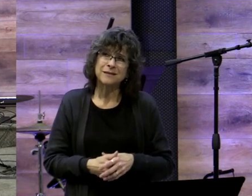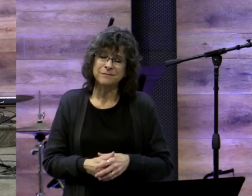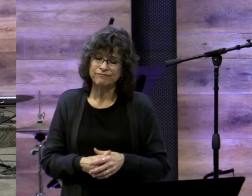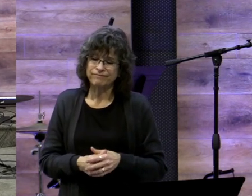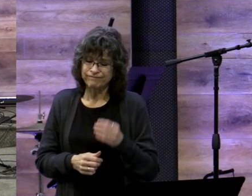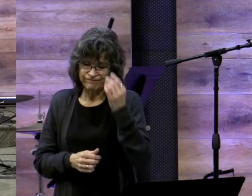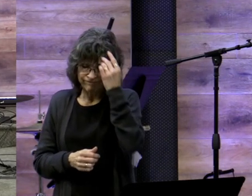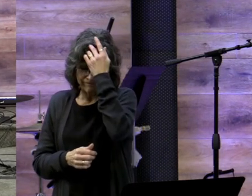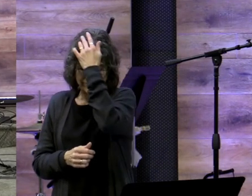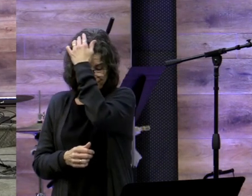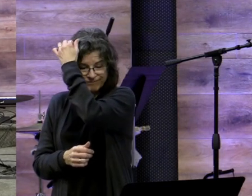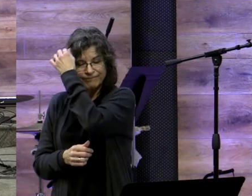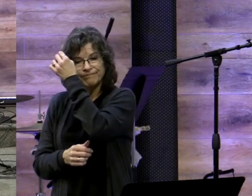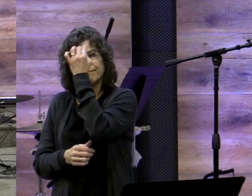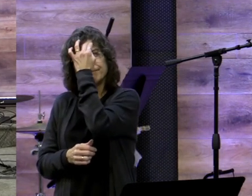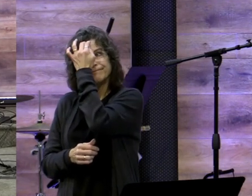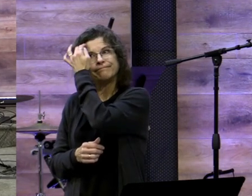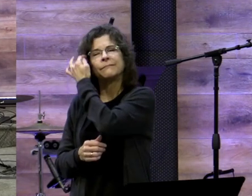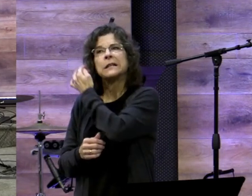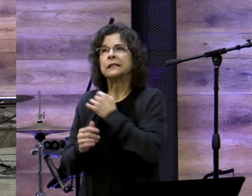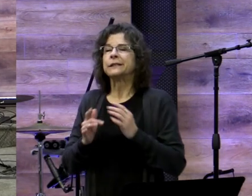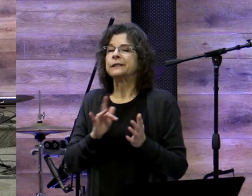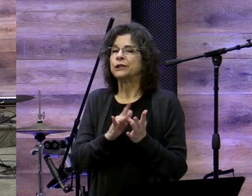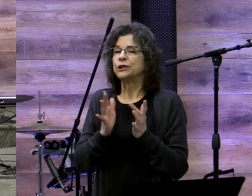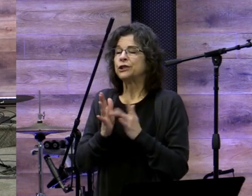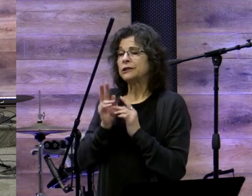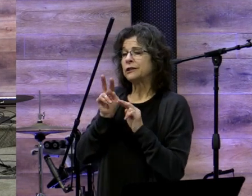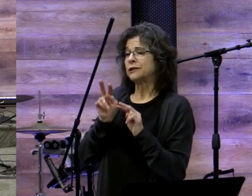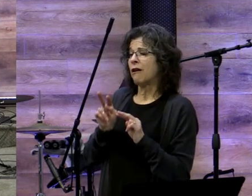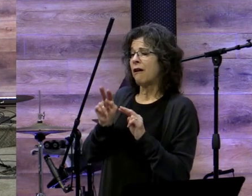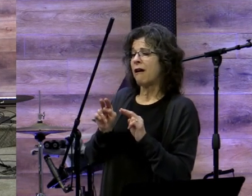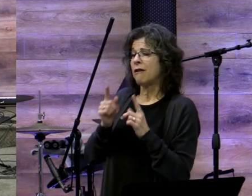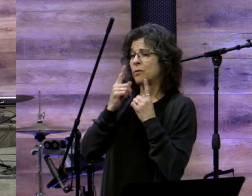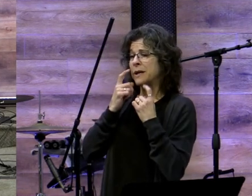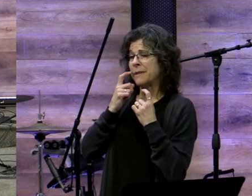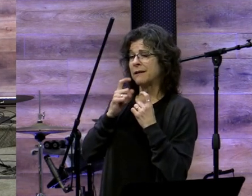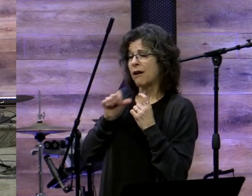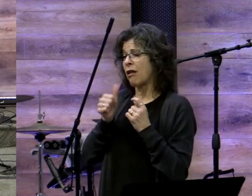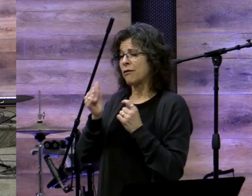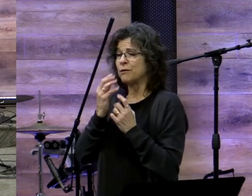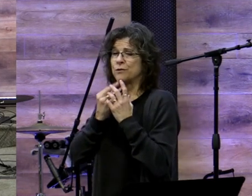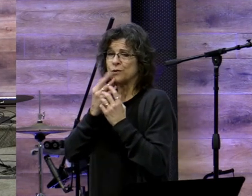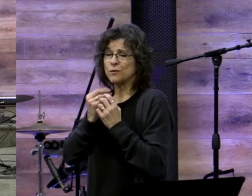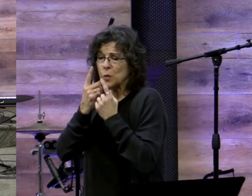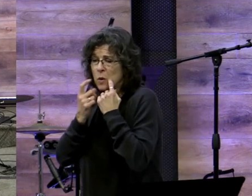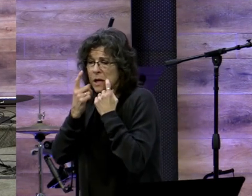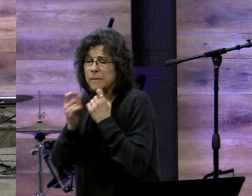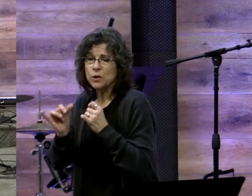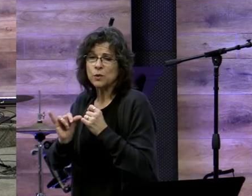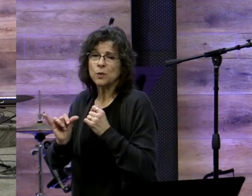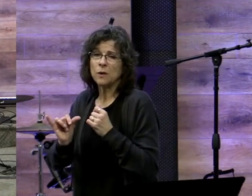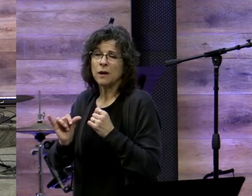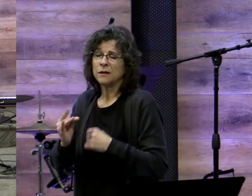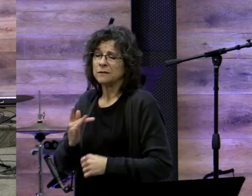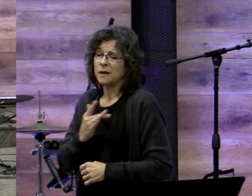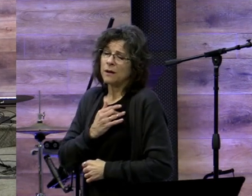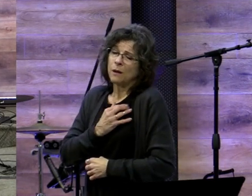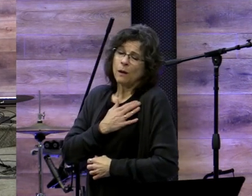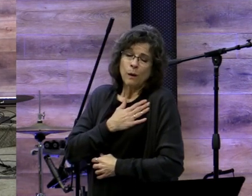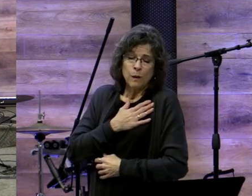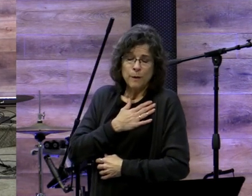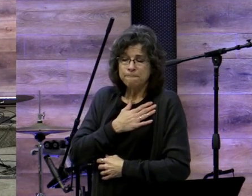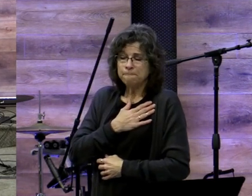When Jesus saw her weeping, and the Jews who had come with her also weeping, he was deeply moved in his